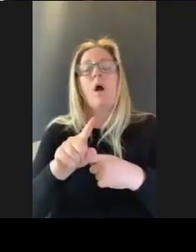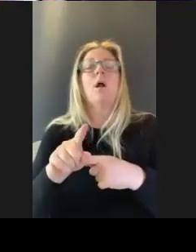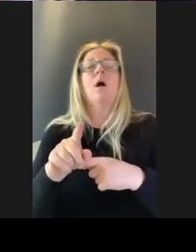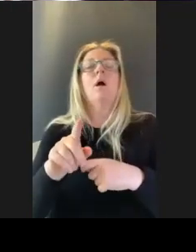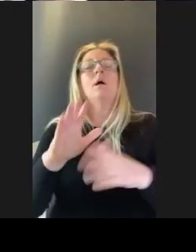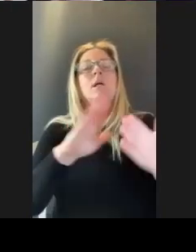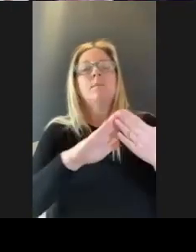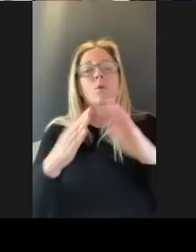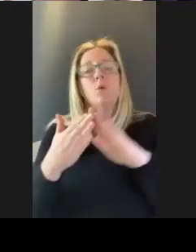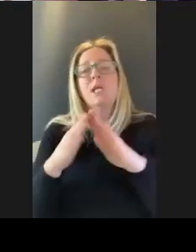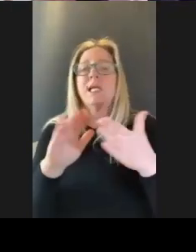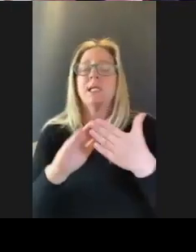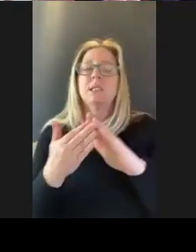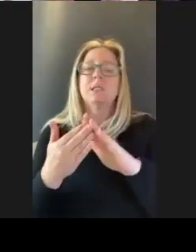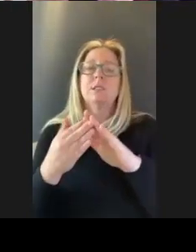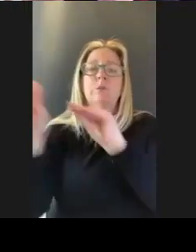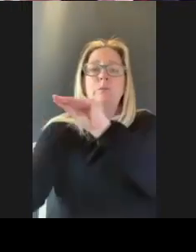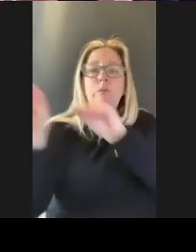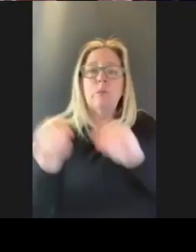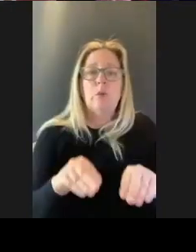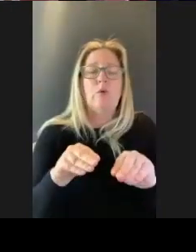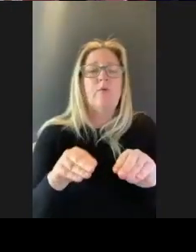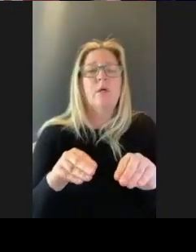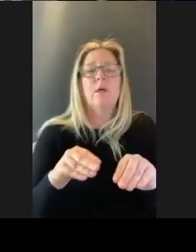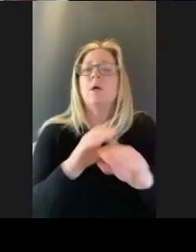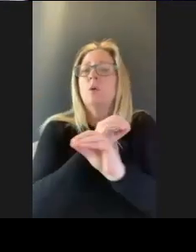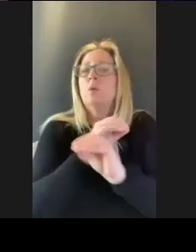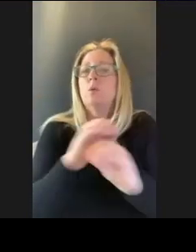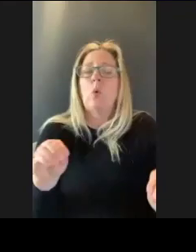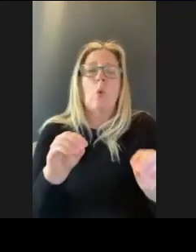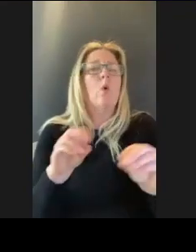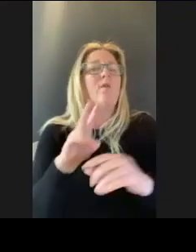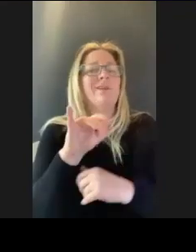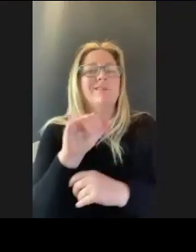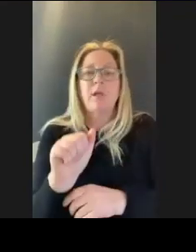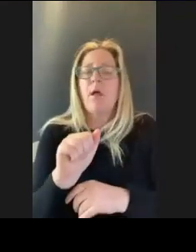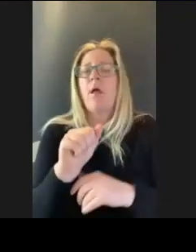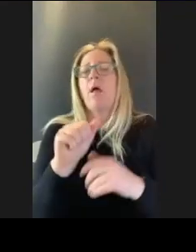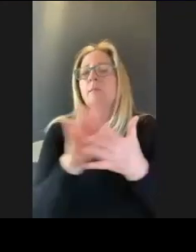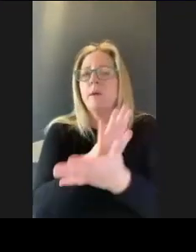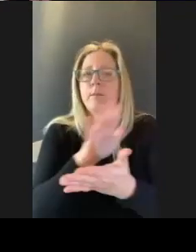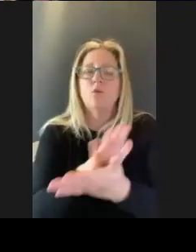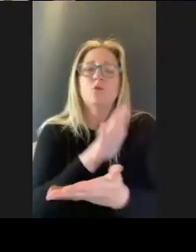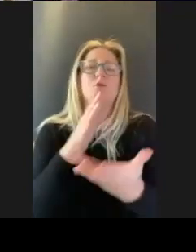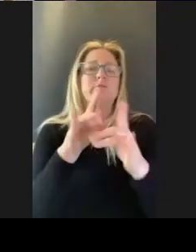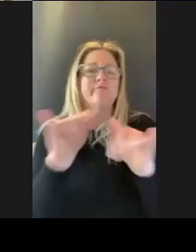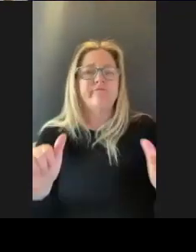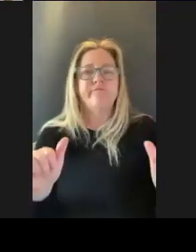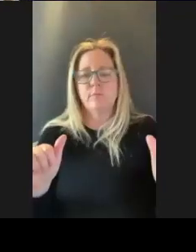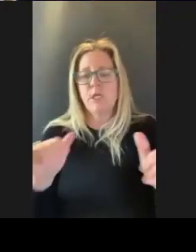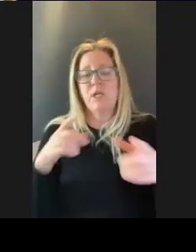undocumented communities during this COVID-19 pandemic?